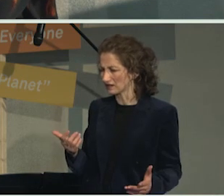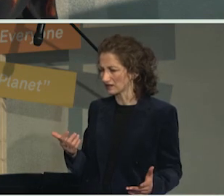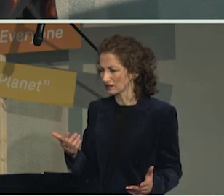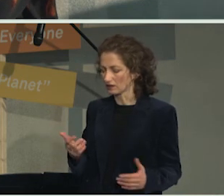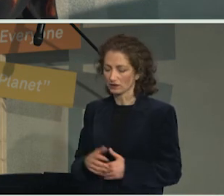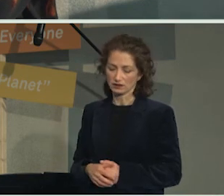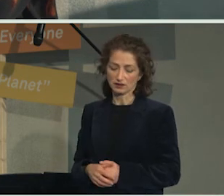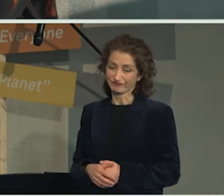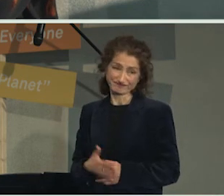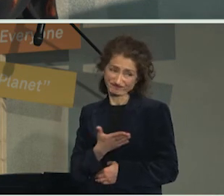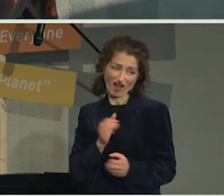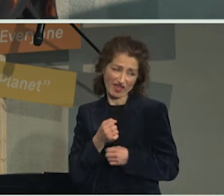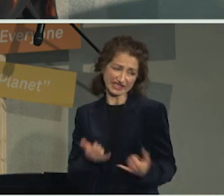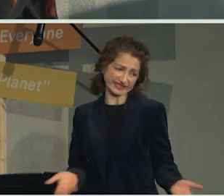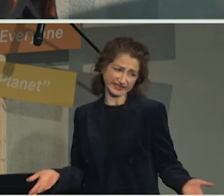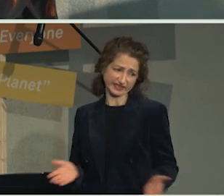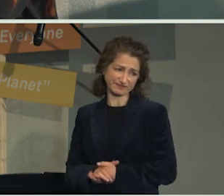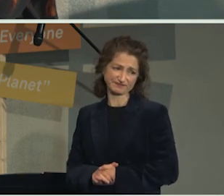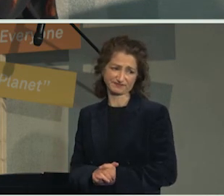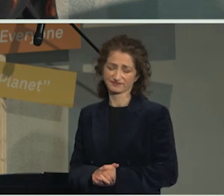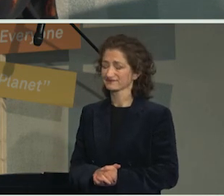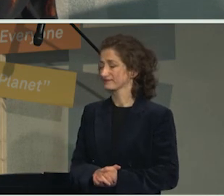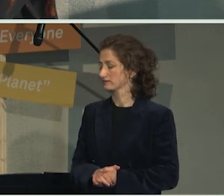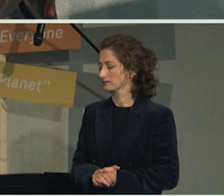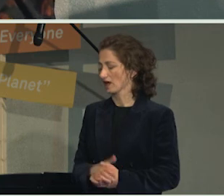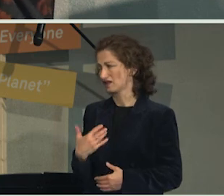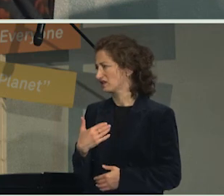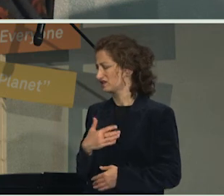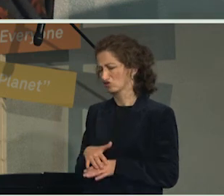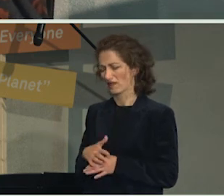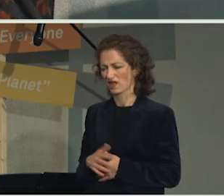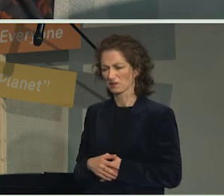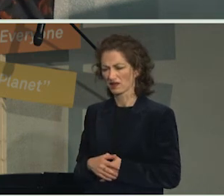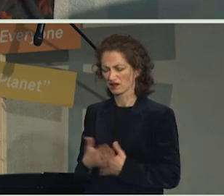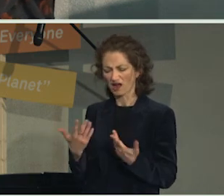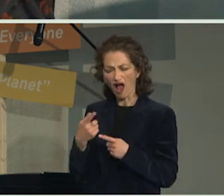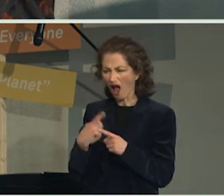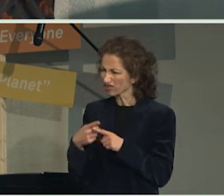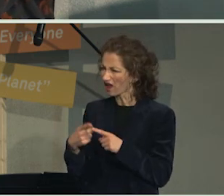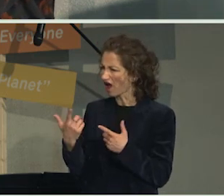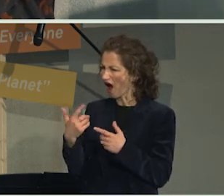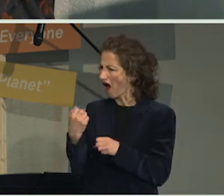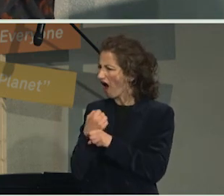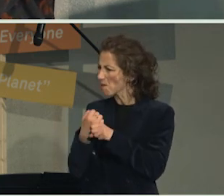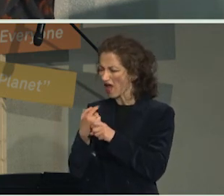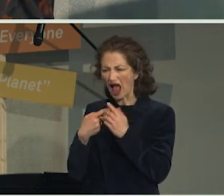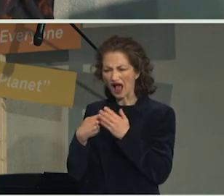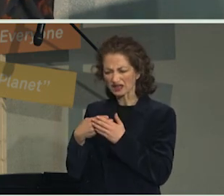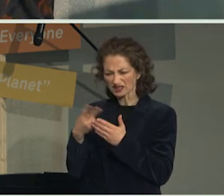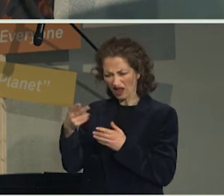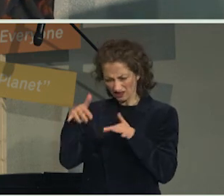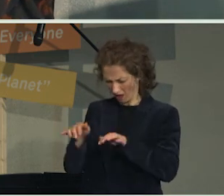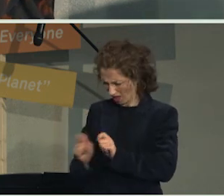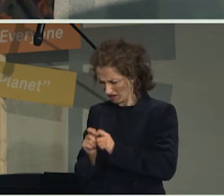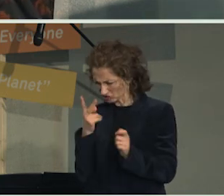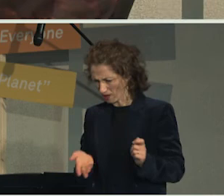the table now. I don't know. I'm really sorry, but is there something else in the job department or something? Yeah,